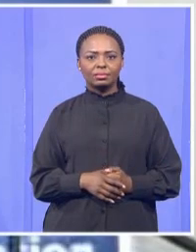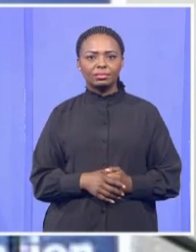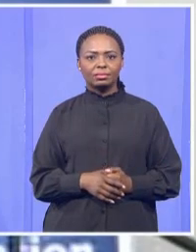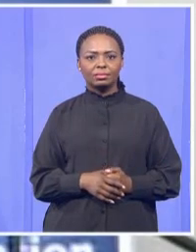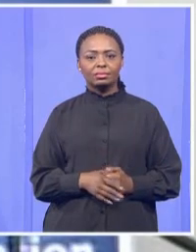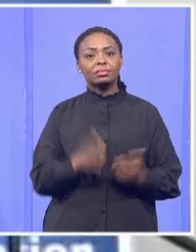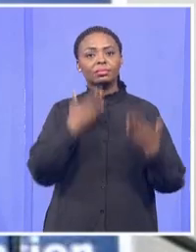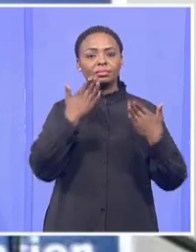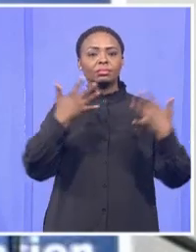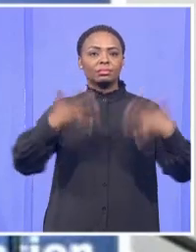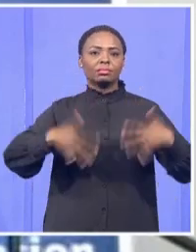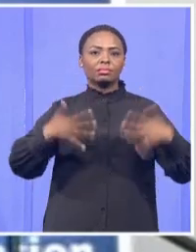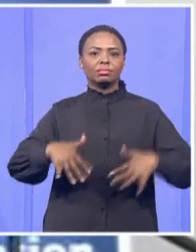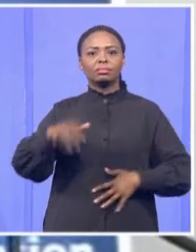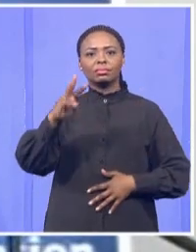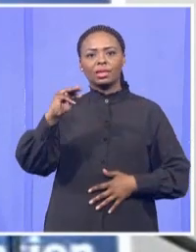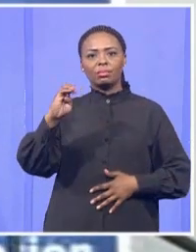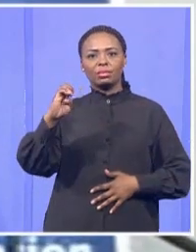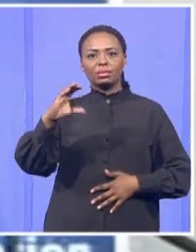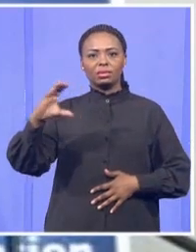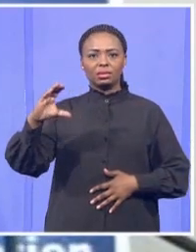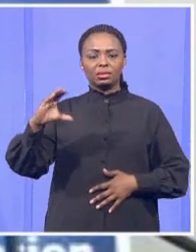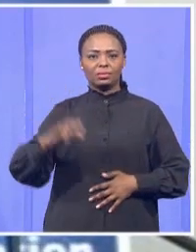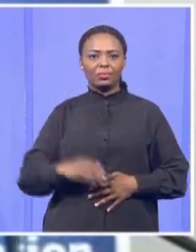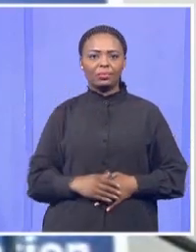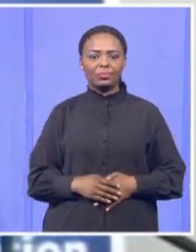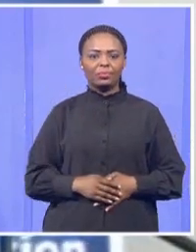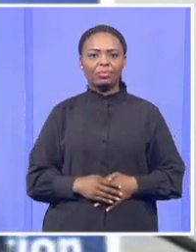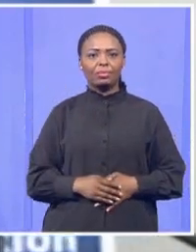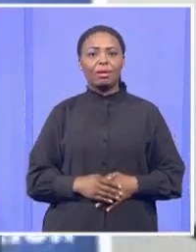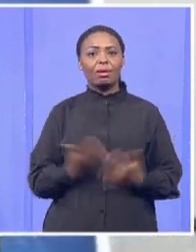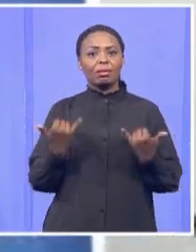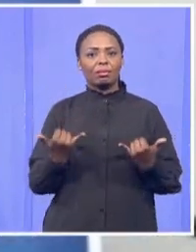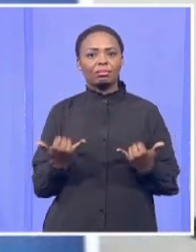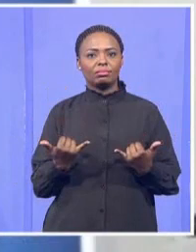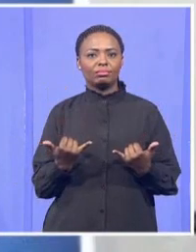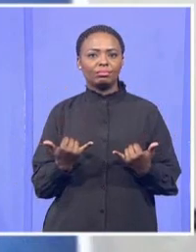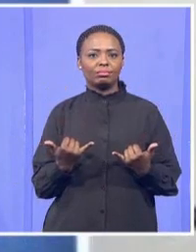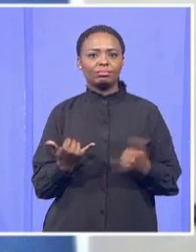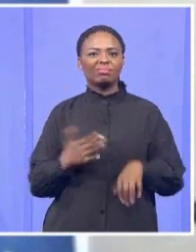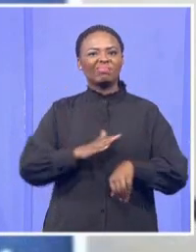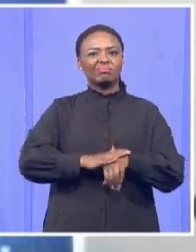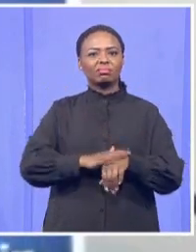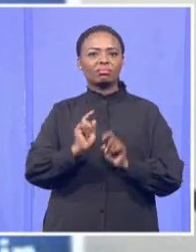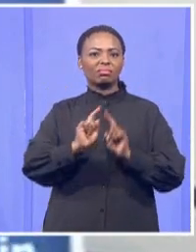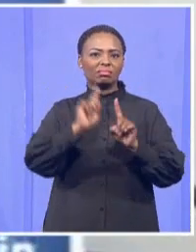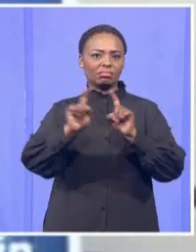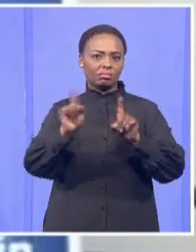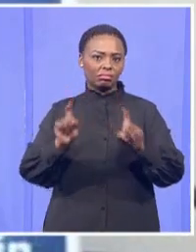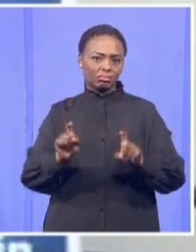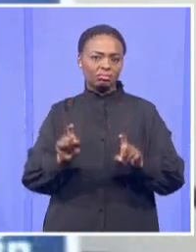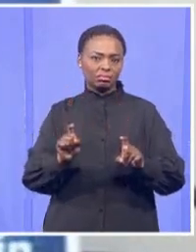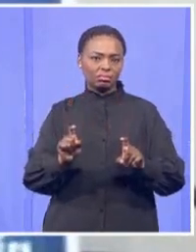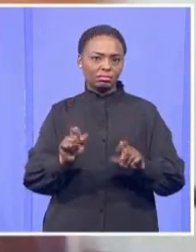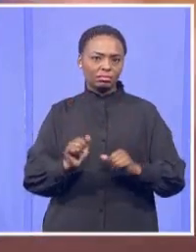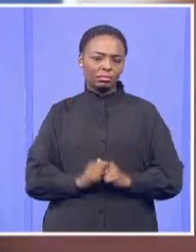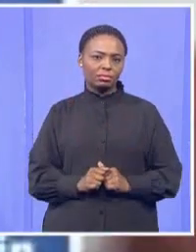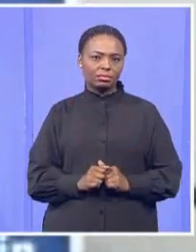Thank you very much, MEC. We will now take the questions from the media.